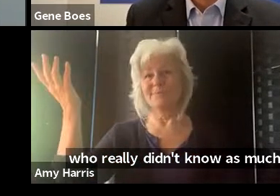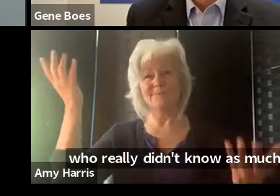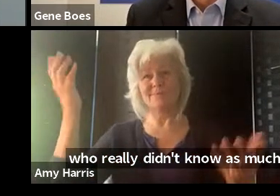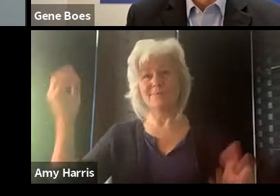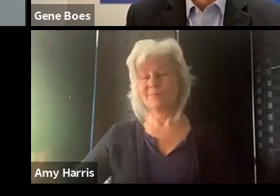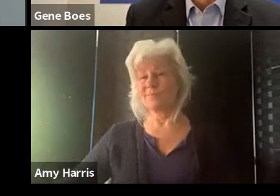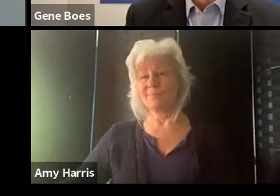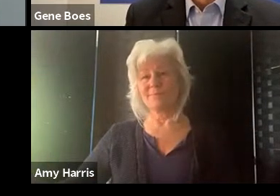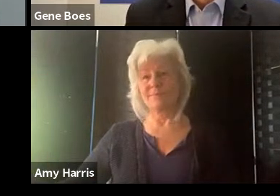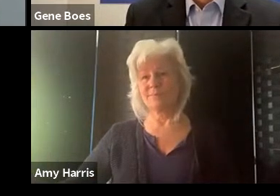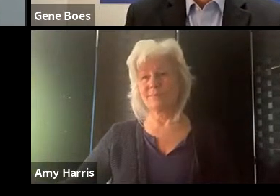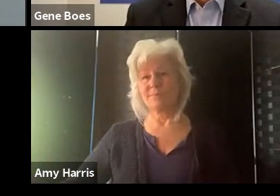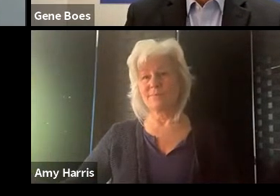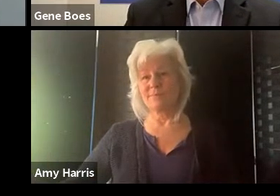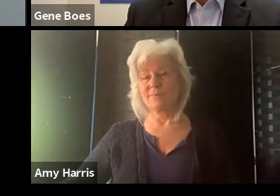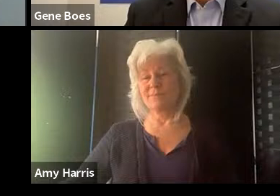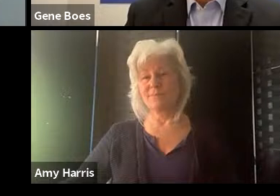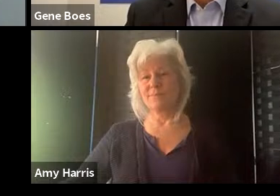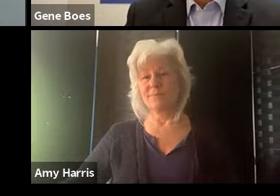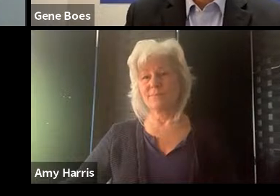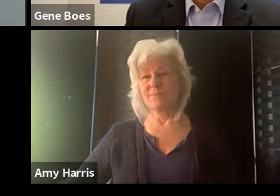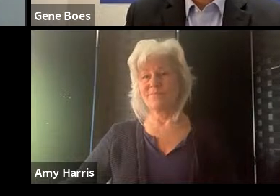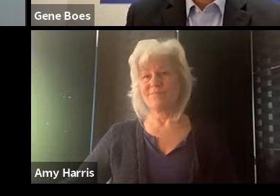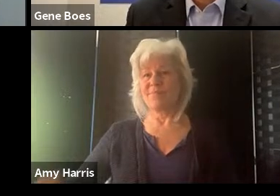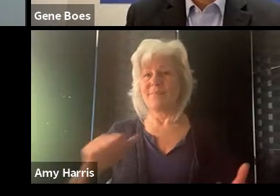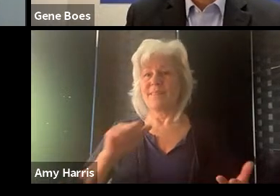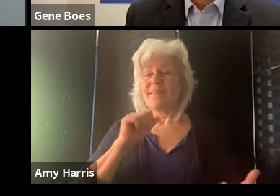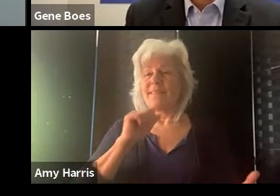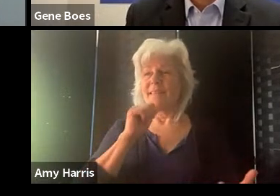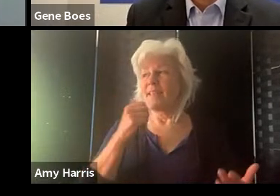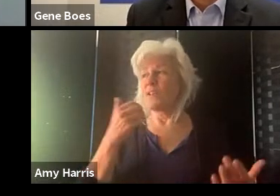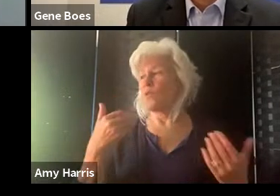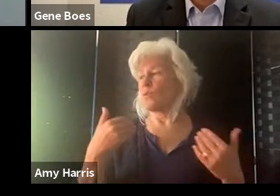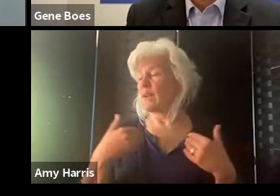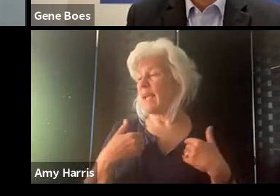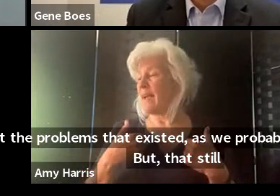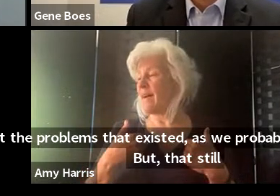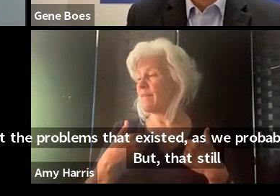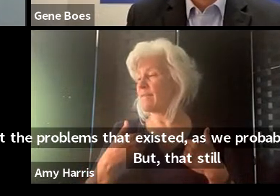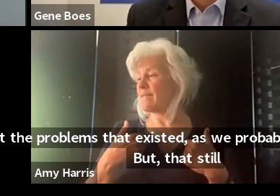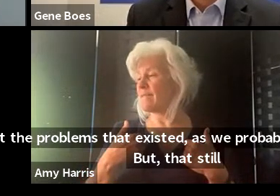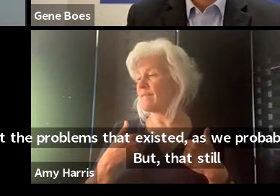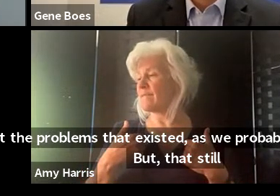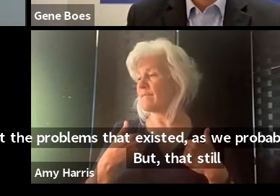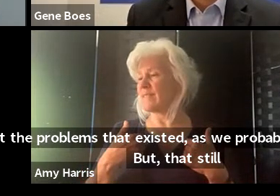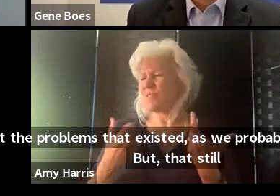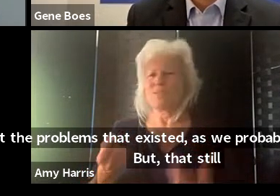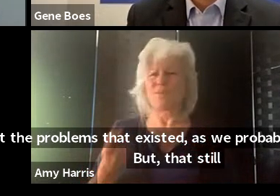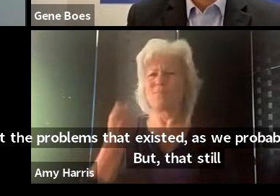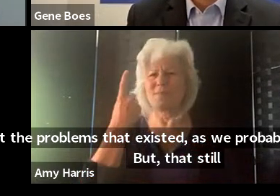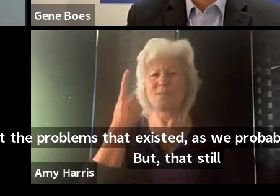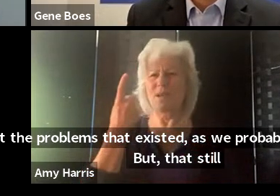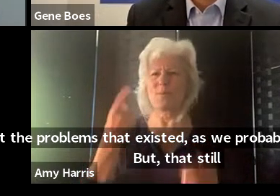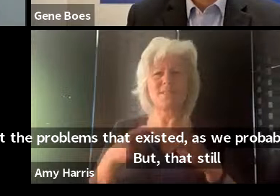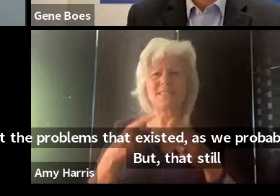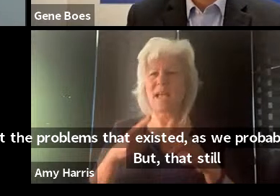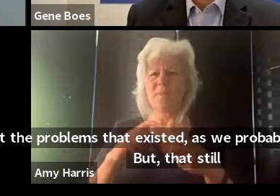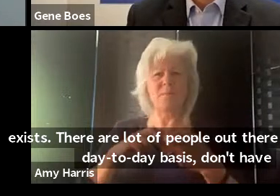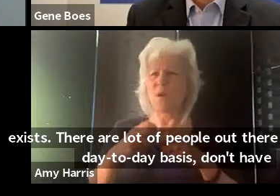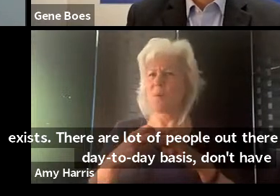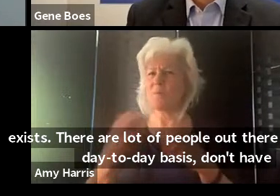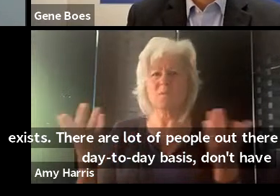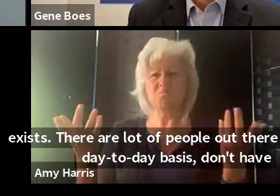day-to-day basis don't have any feel for what the problems still